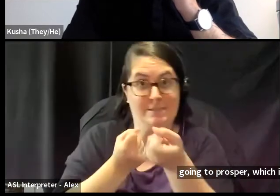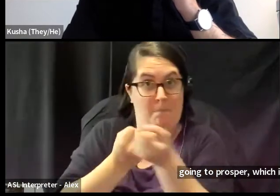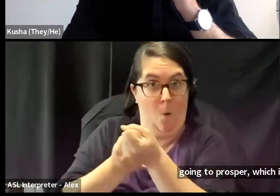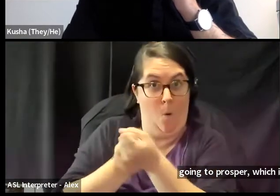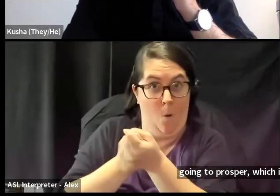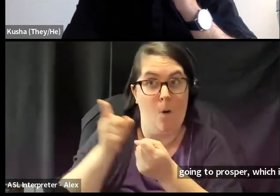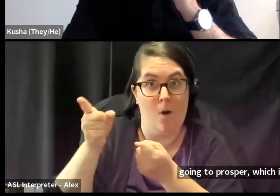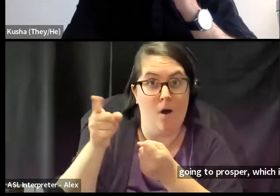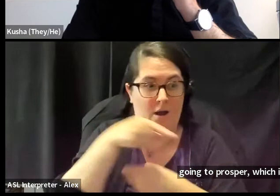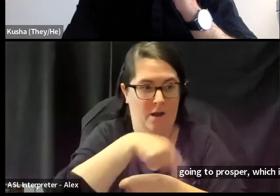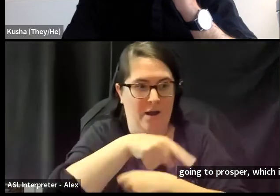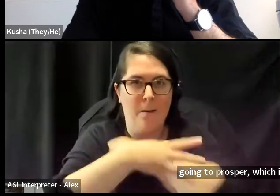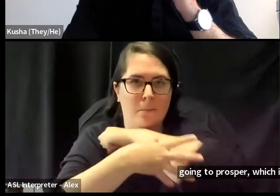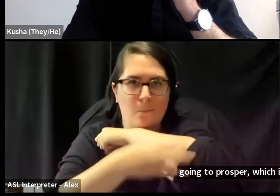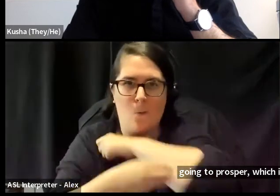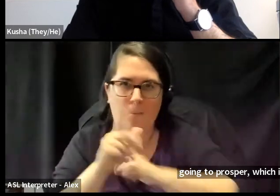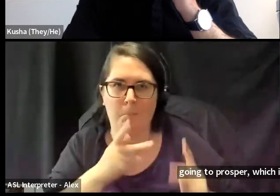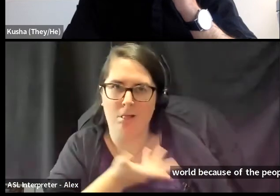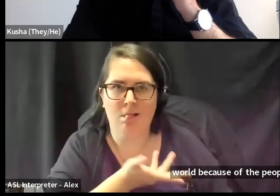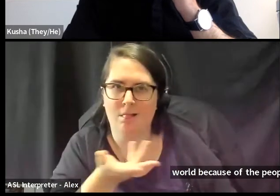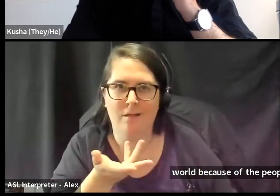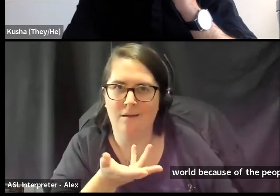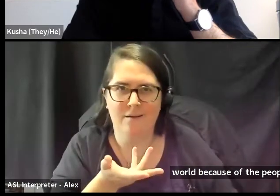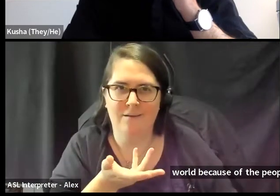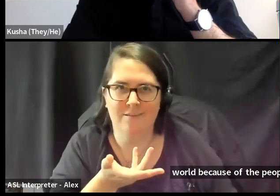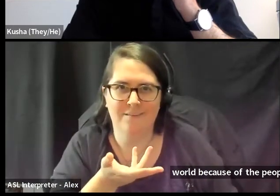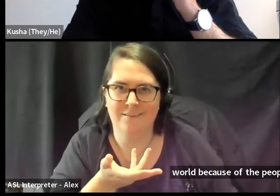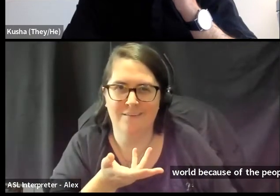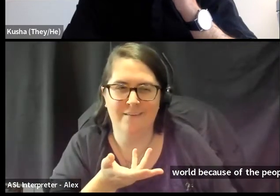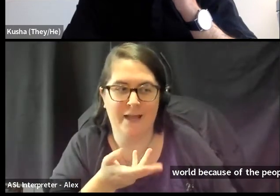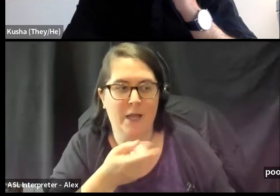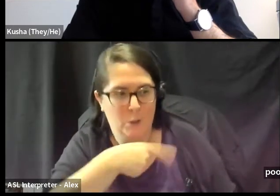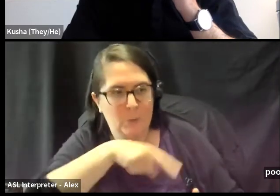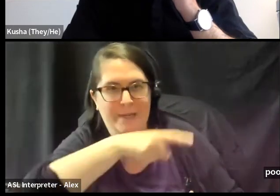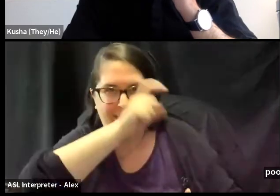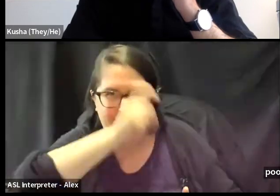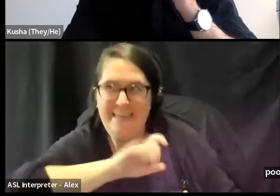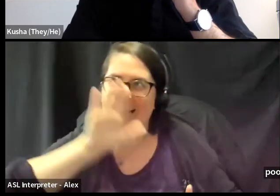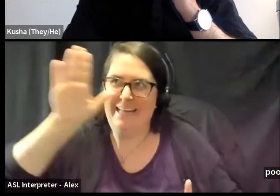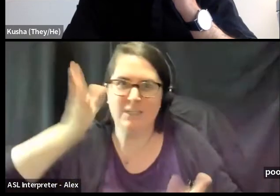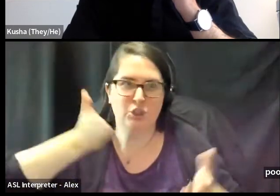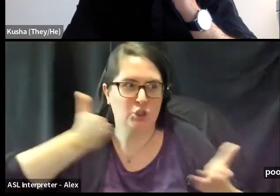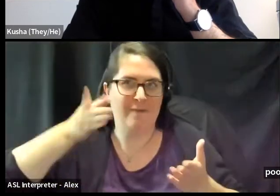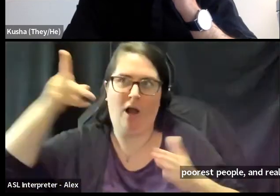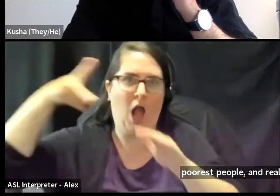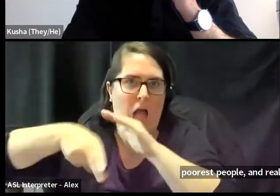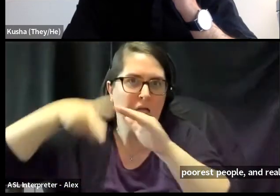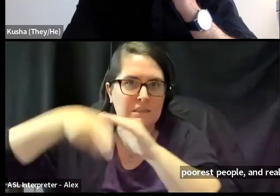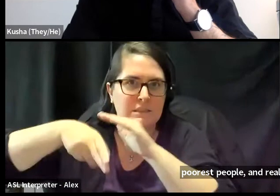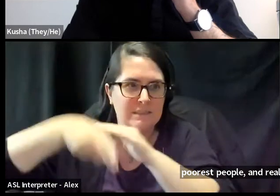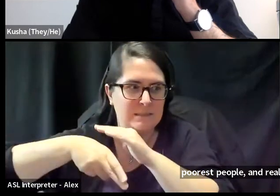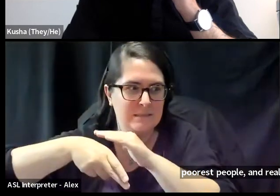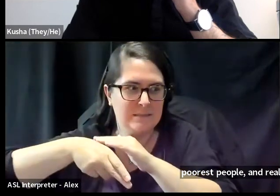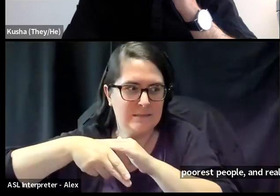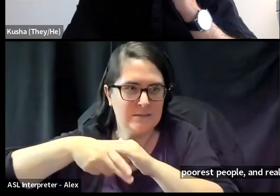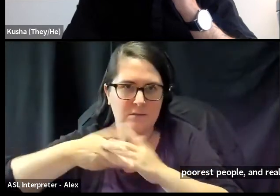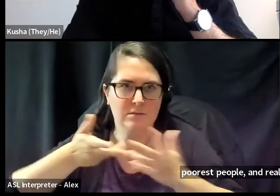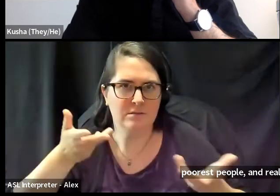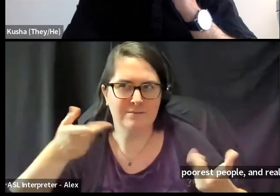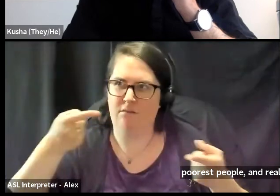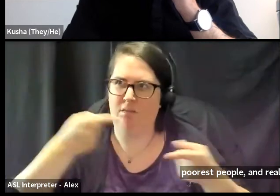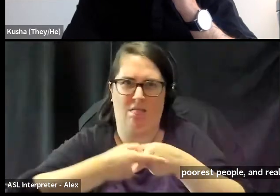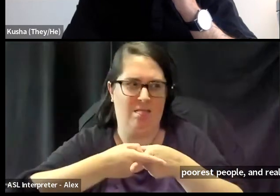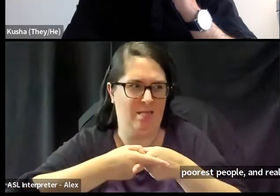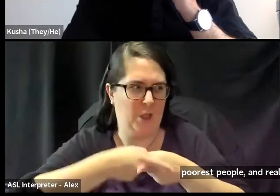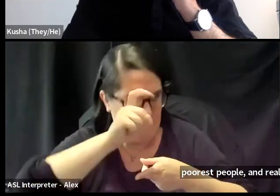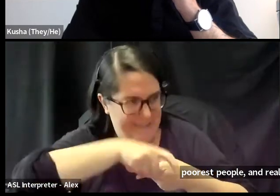are the poorest people and really need the services that they're cutting back, and they're